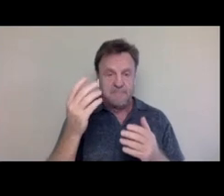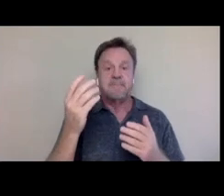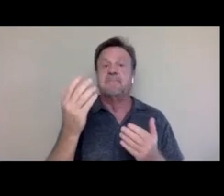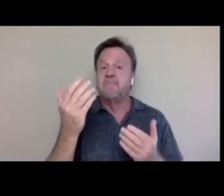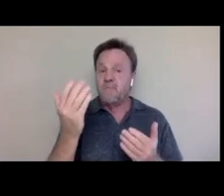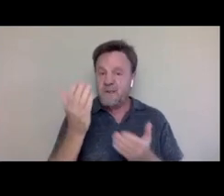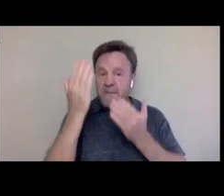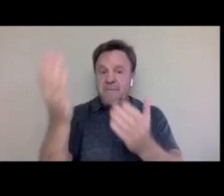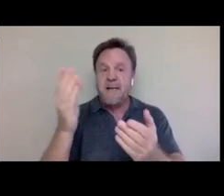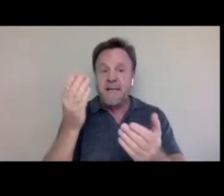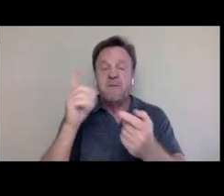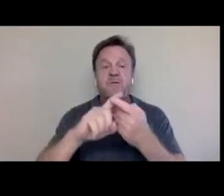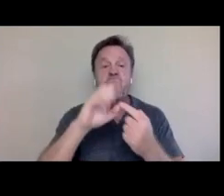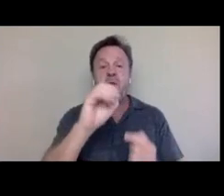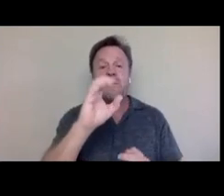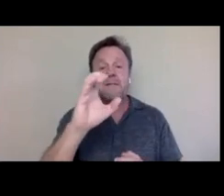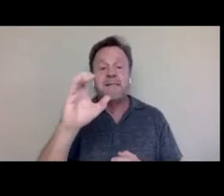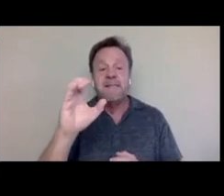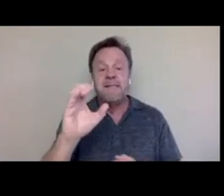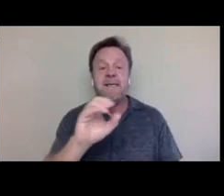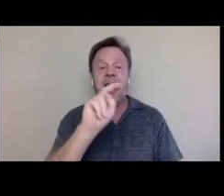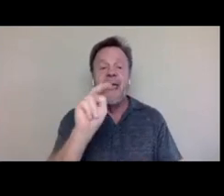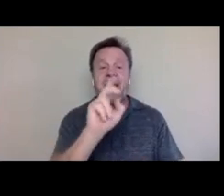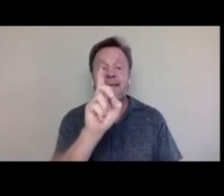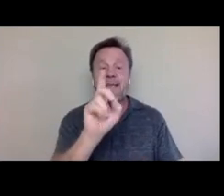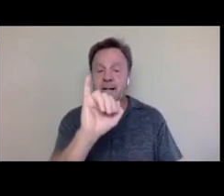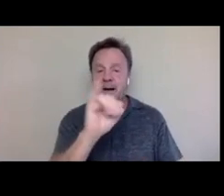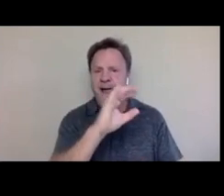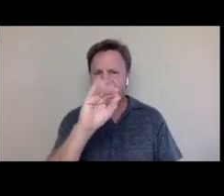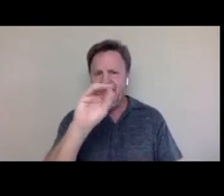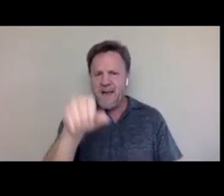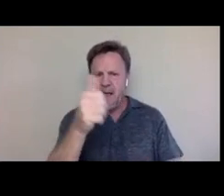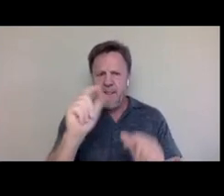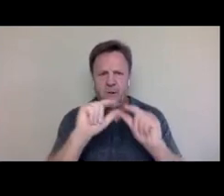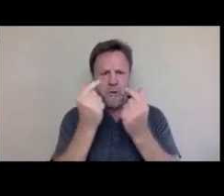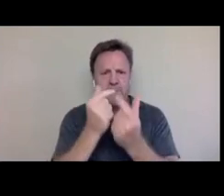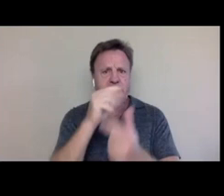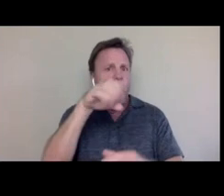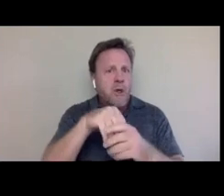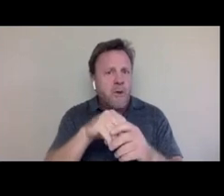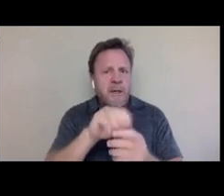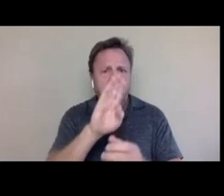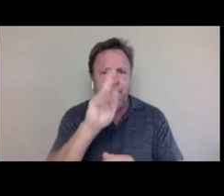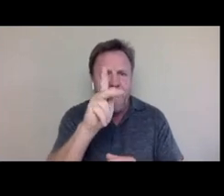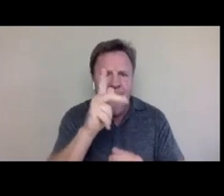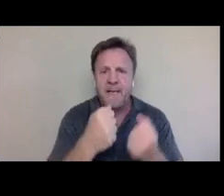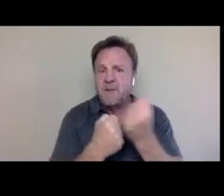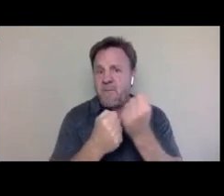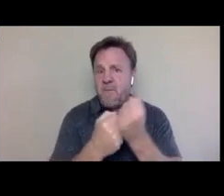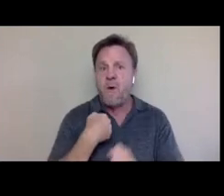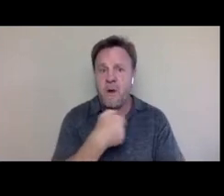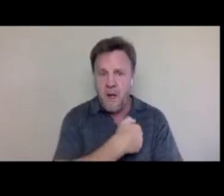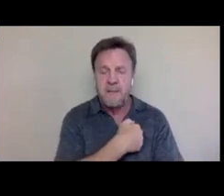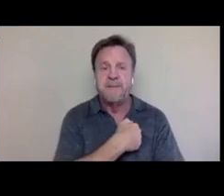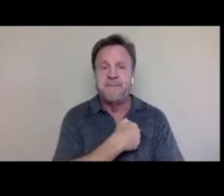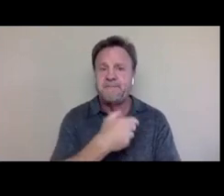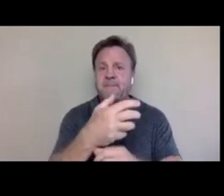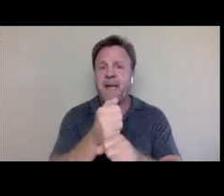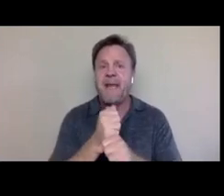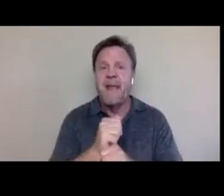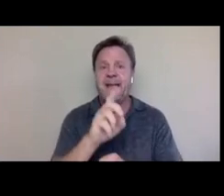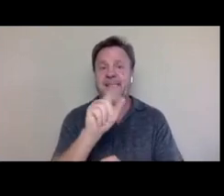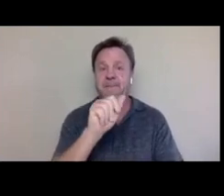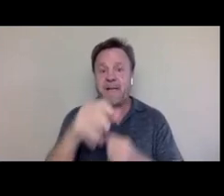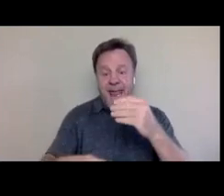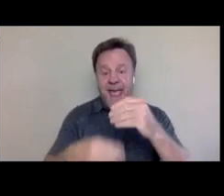OCC, NDI, and about 90 other groups, including some banks, supported us in getting disability added for the